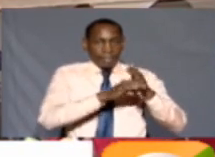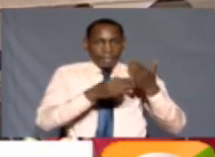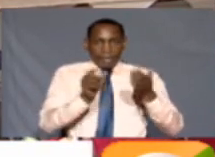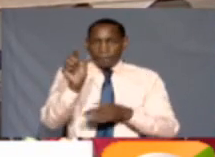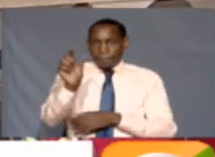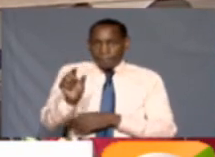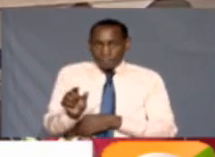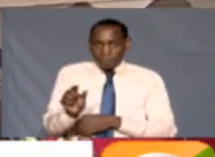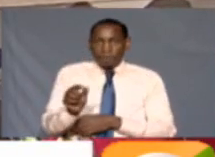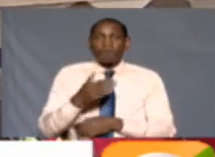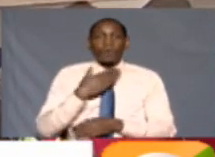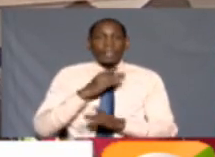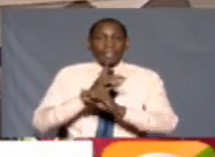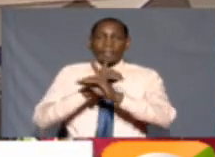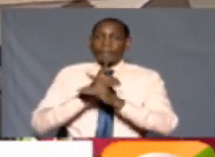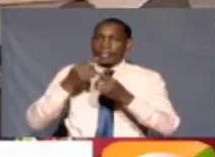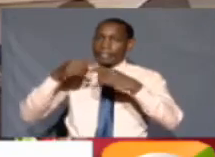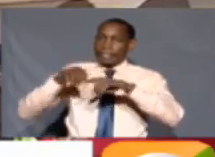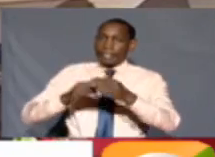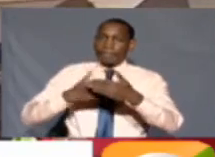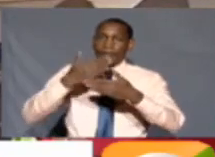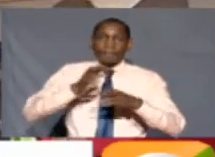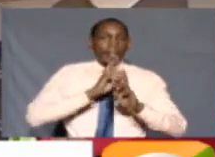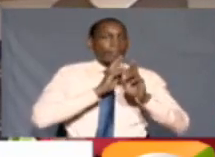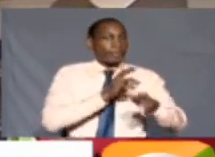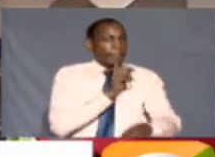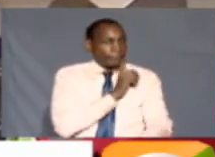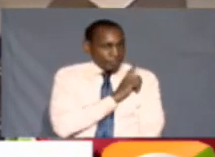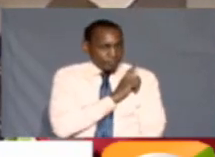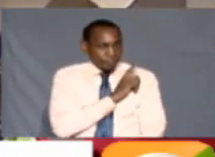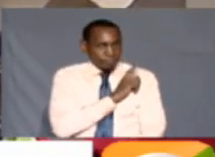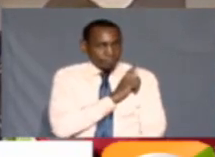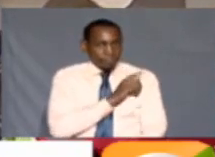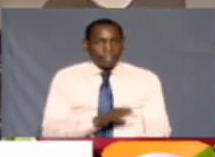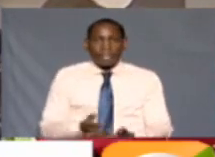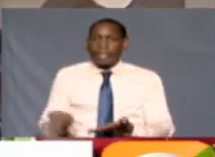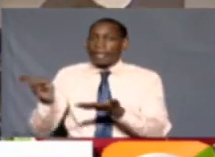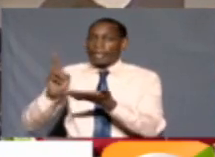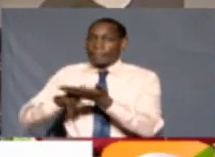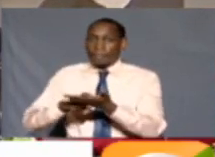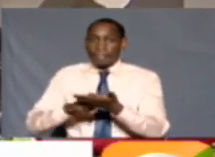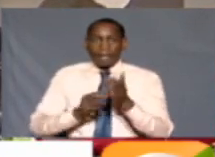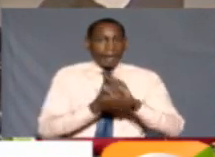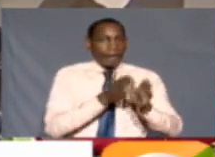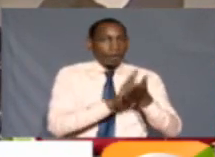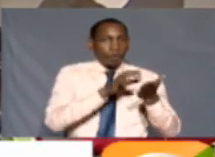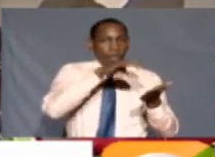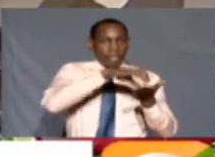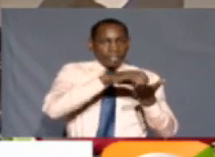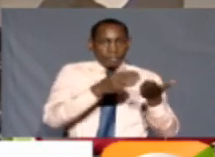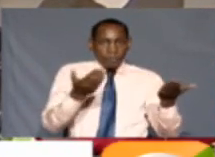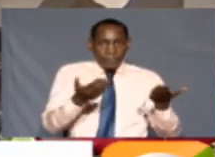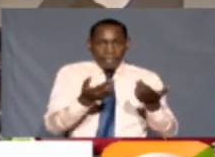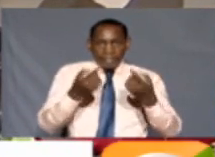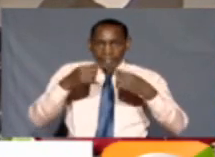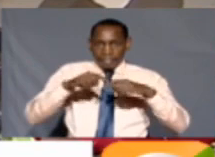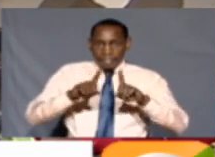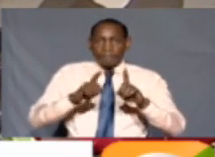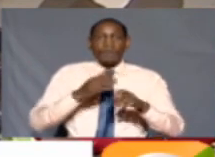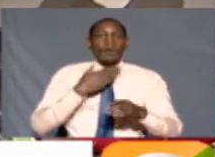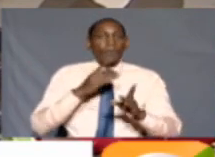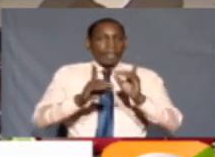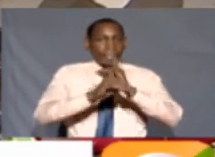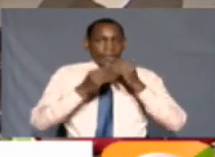who's now trying to defend himself after having whistleblown. Come again? There should be no circumstance where now you're the one who's trying to